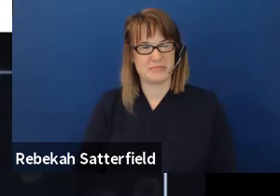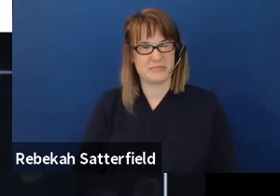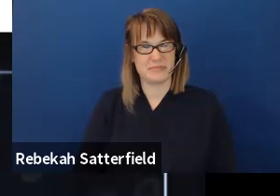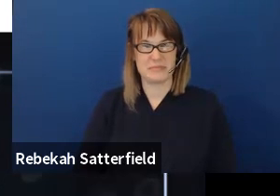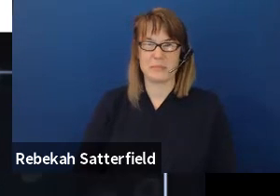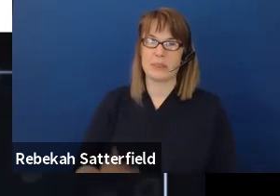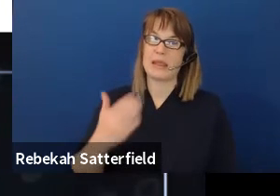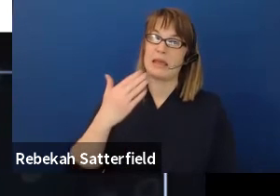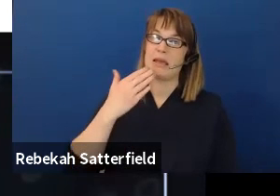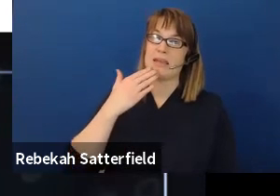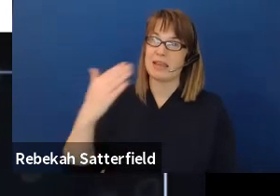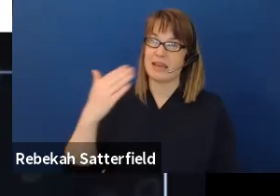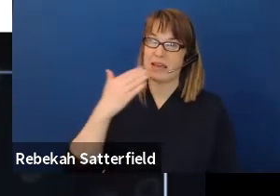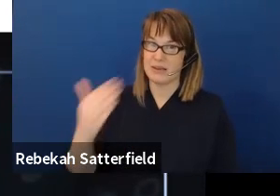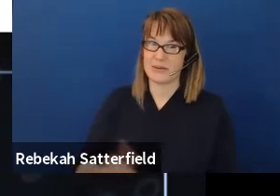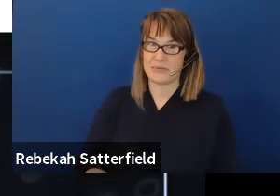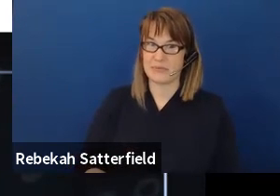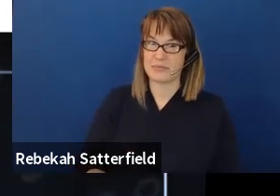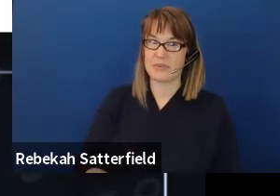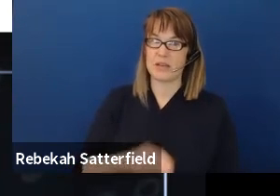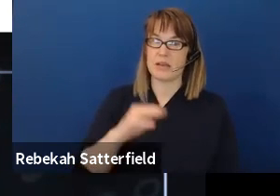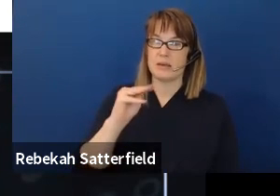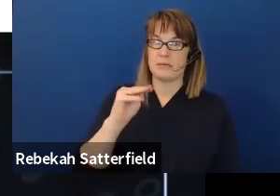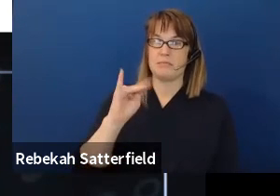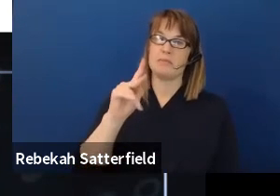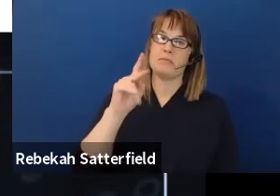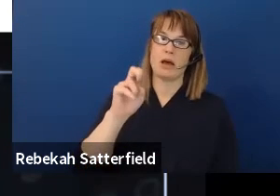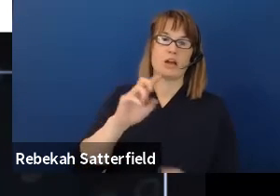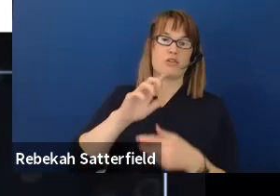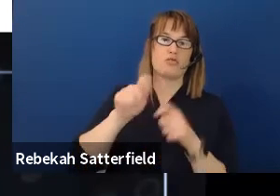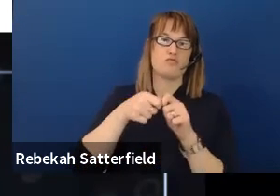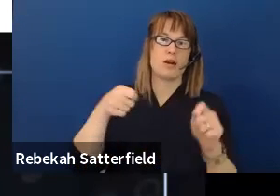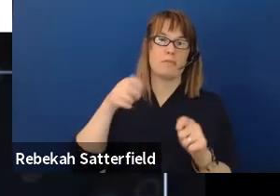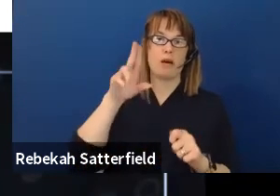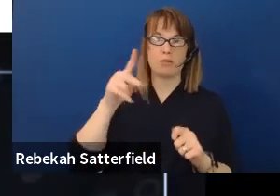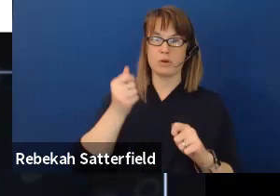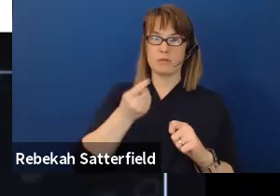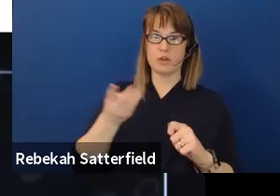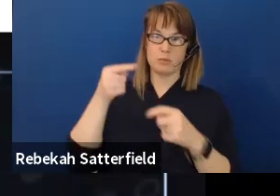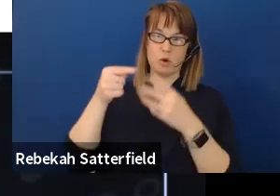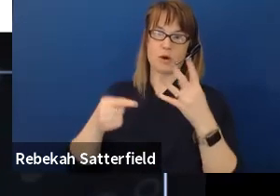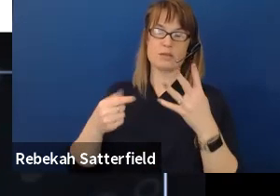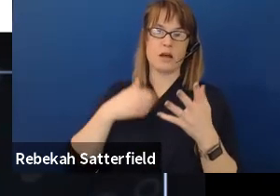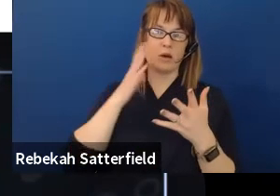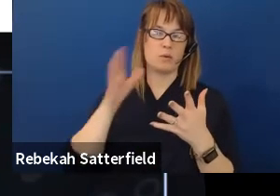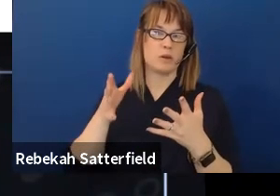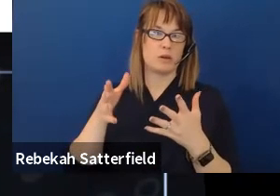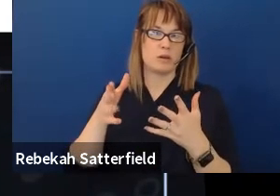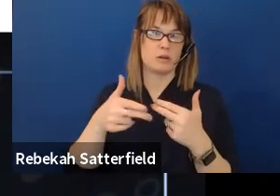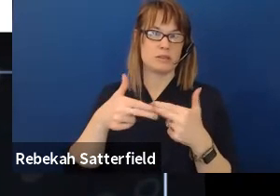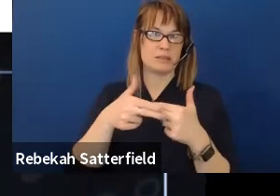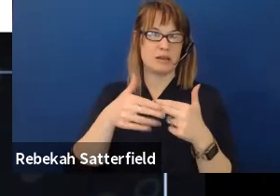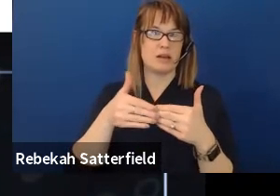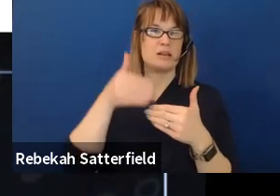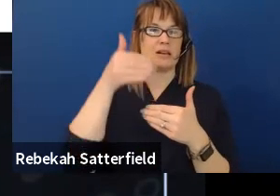Thank you. So just want to wrap up a couple thoughts, and I'm going to tie this slide into our